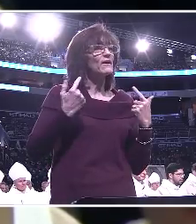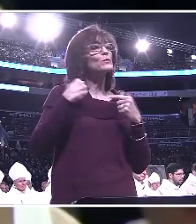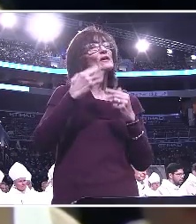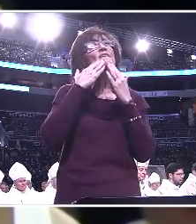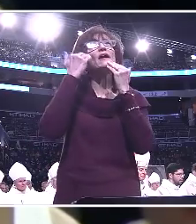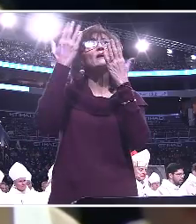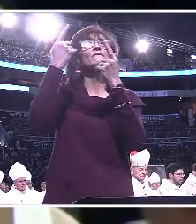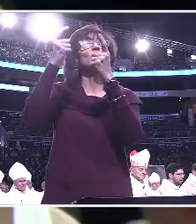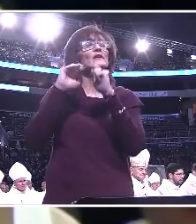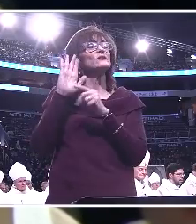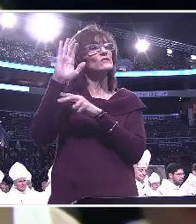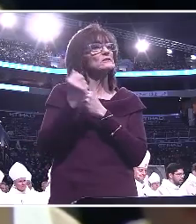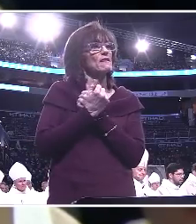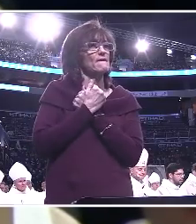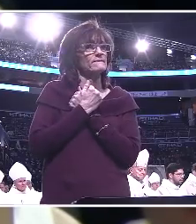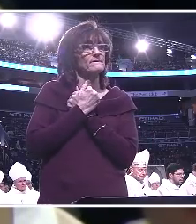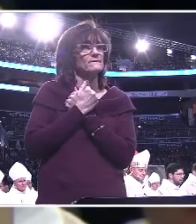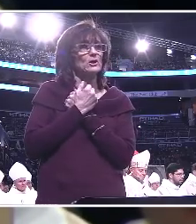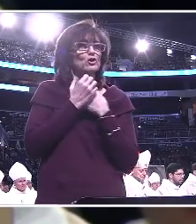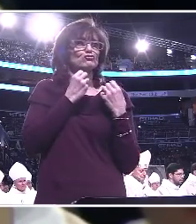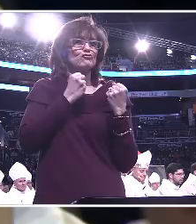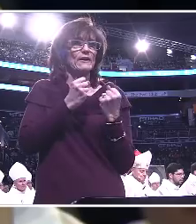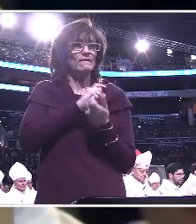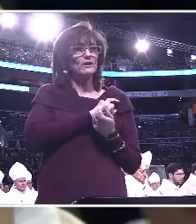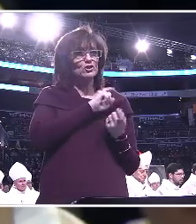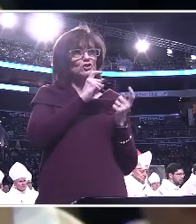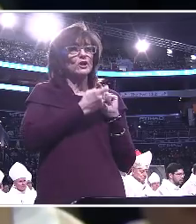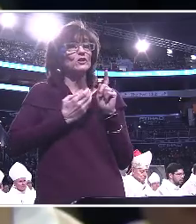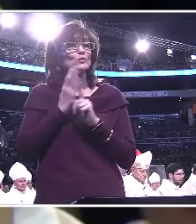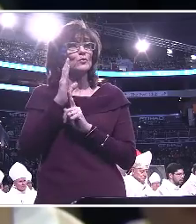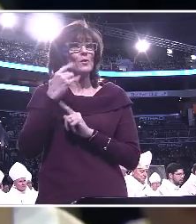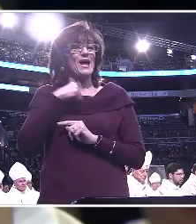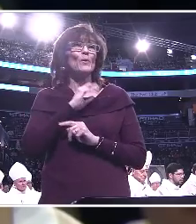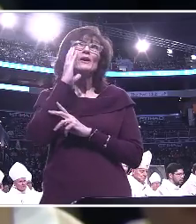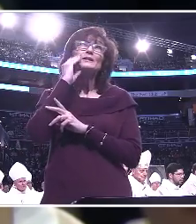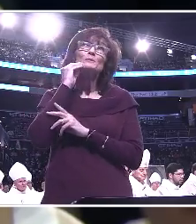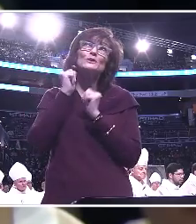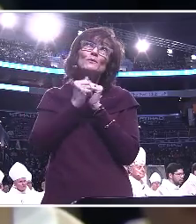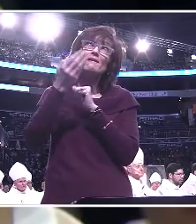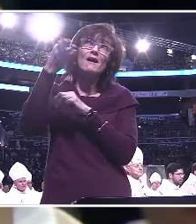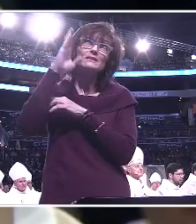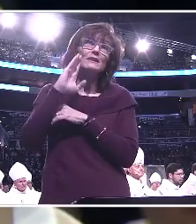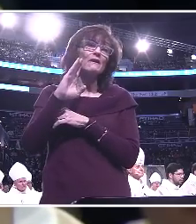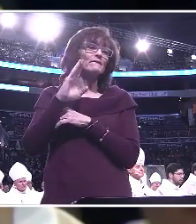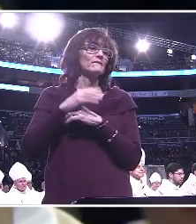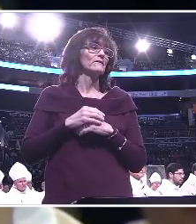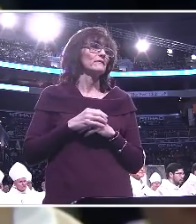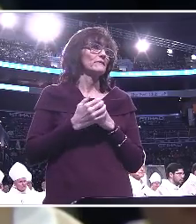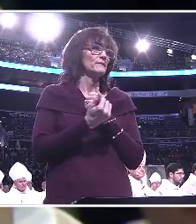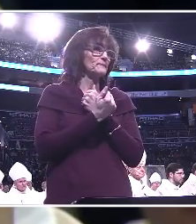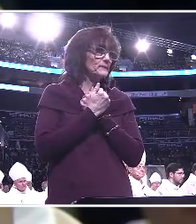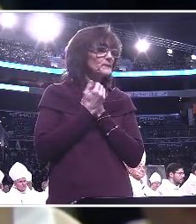love. And strengthened and transformed by this encounter of God's love for us, may we go